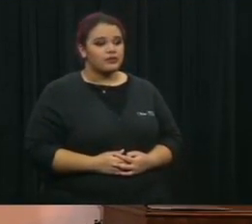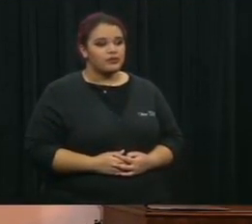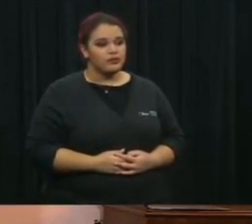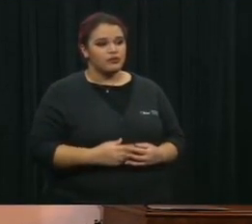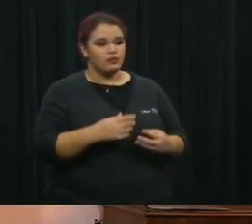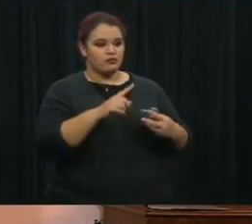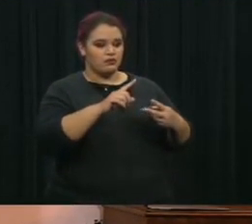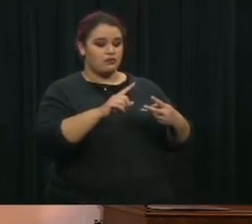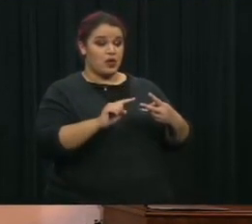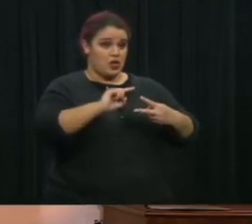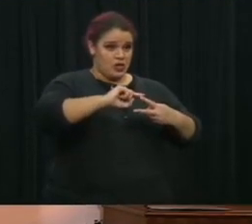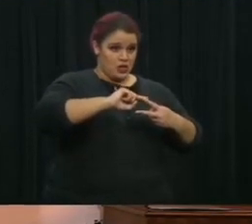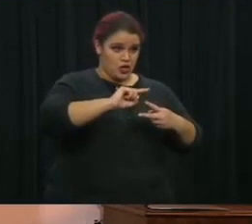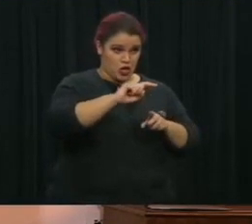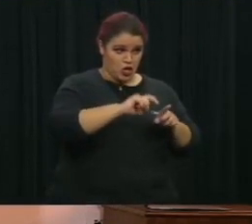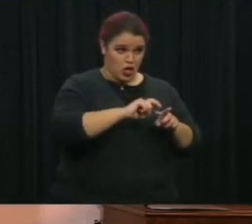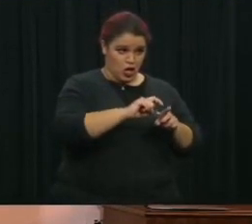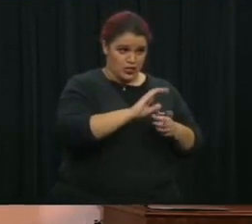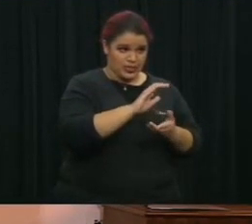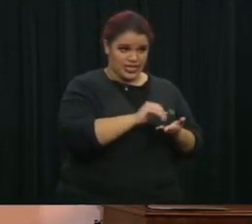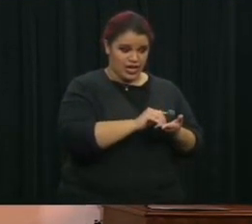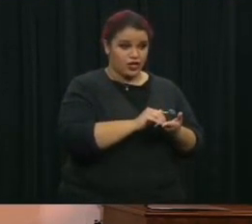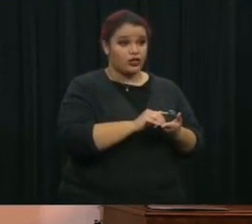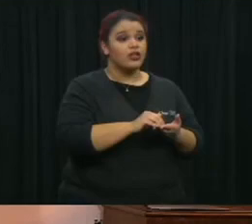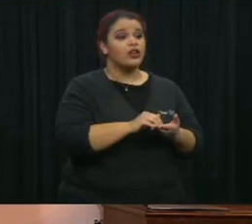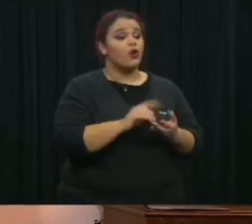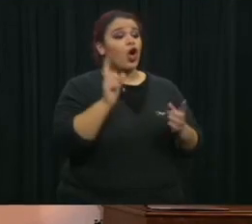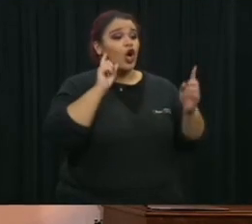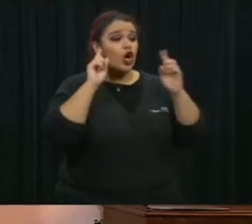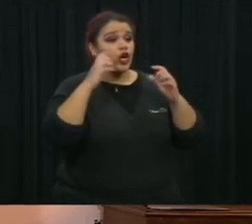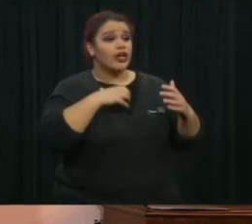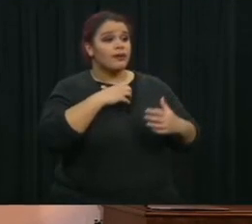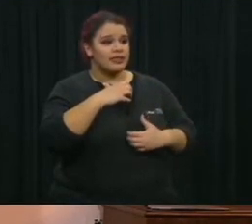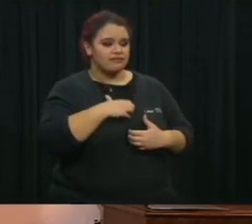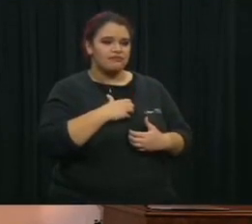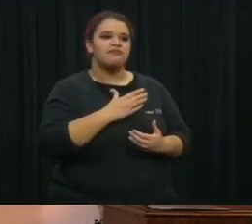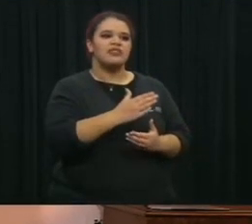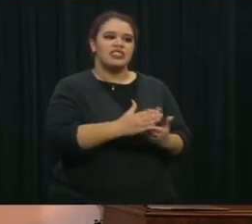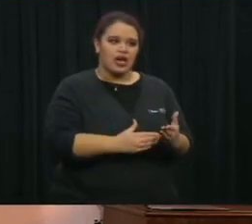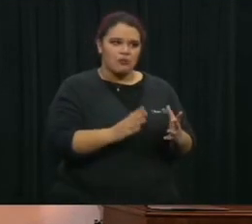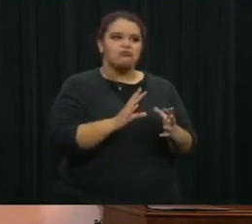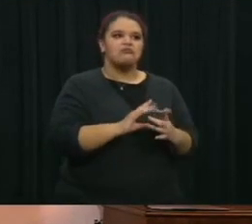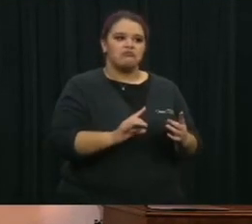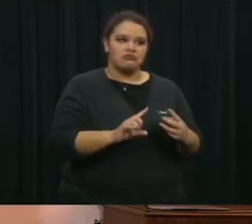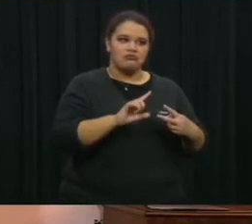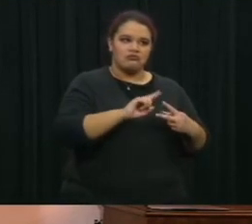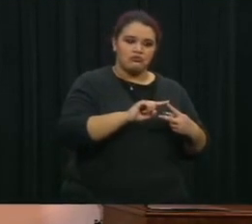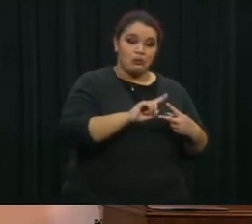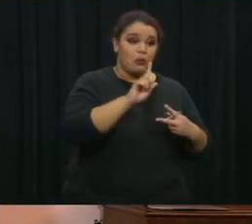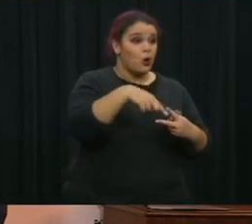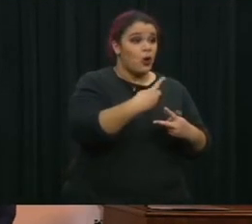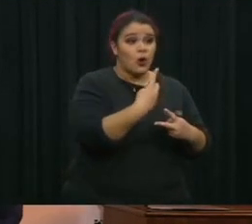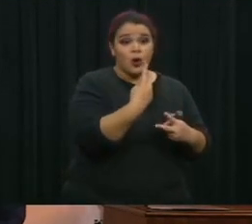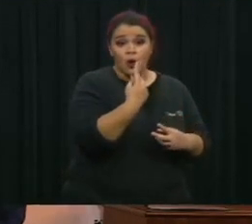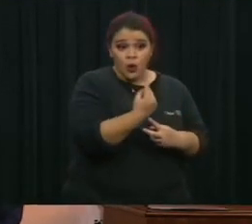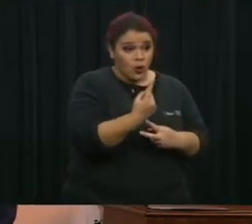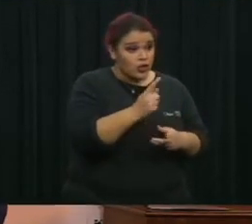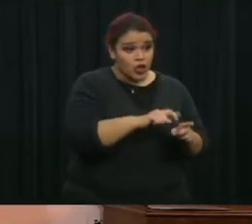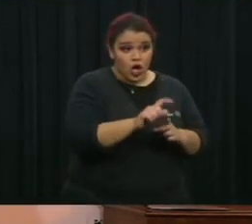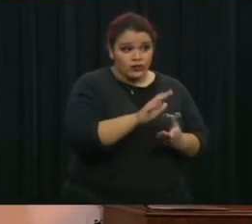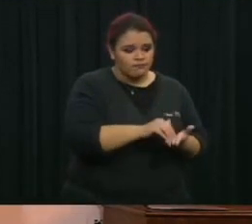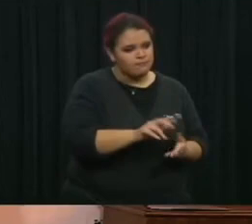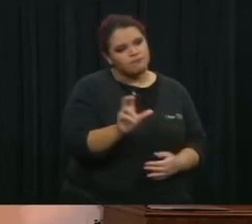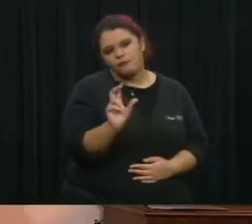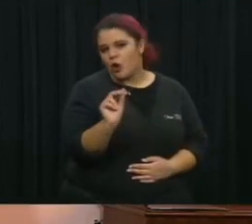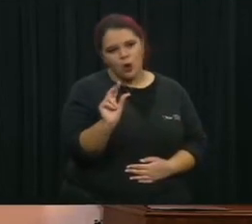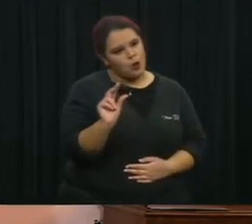As far as the call centers, the complaints I got did include call center, but it certainly was not confined just to call centers.